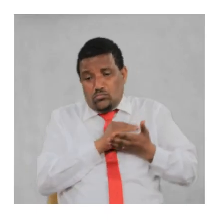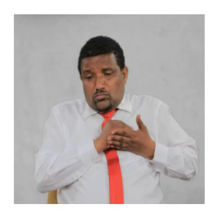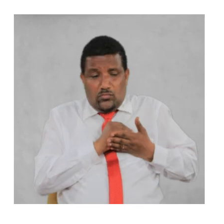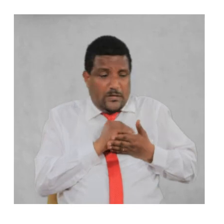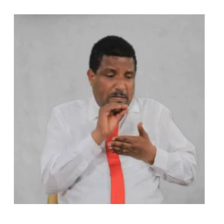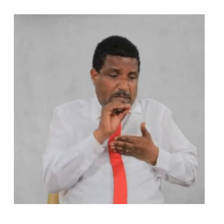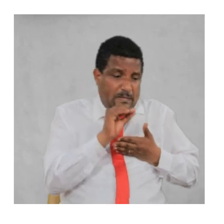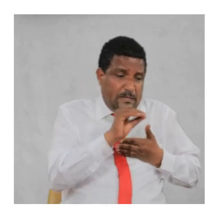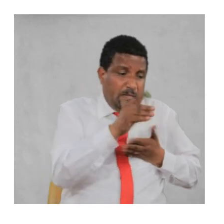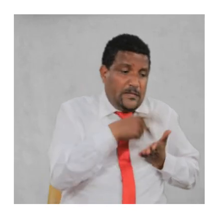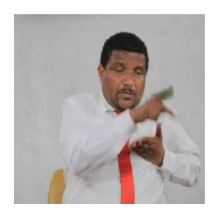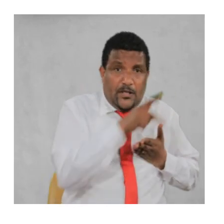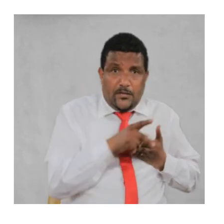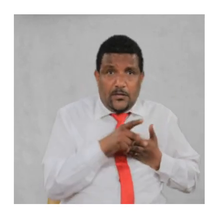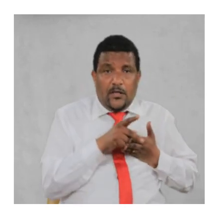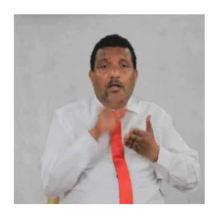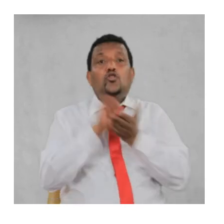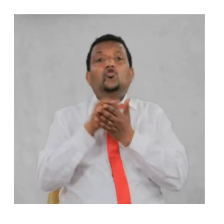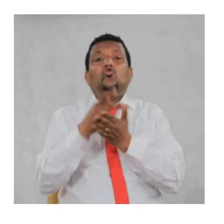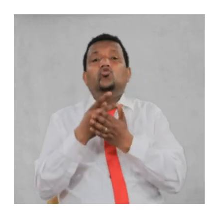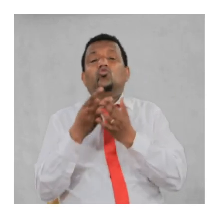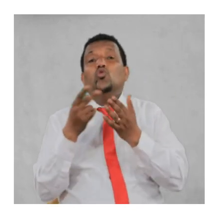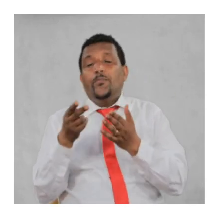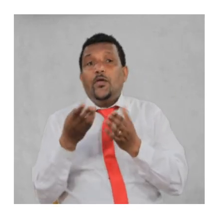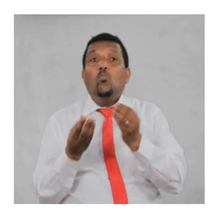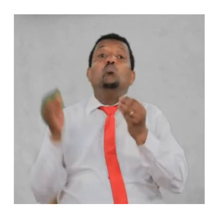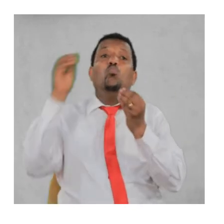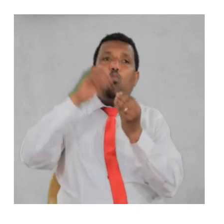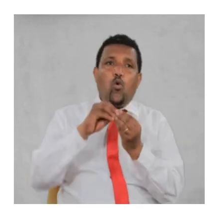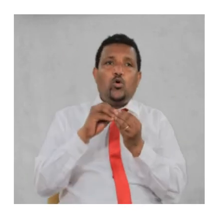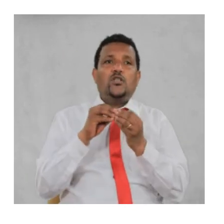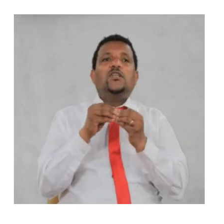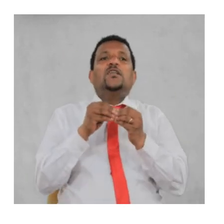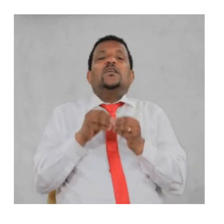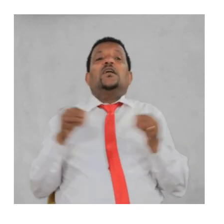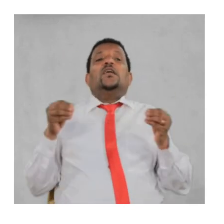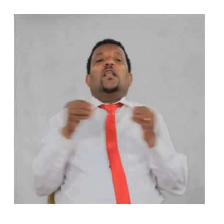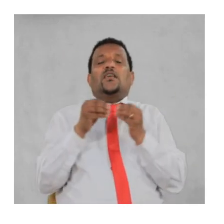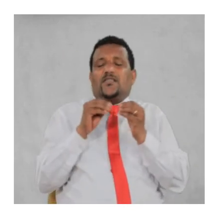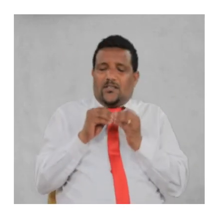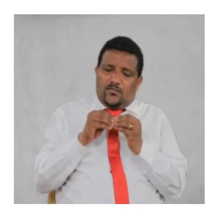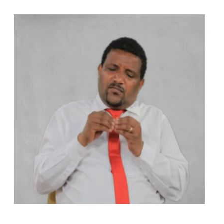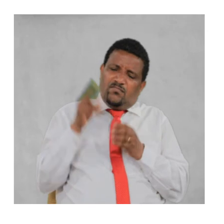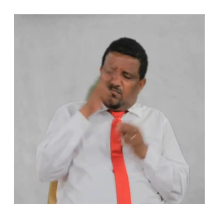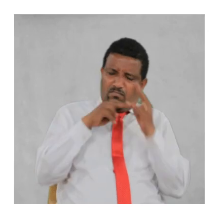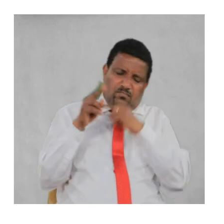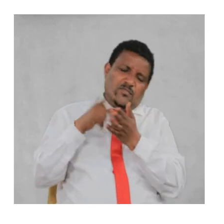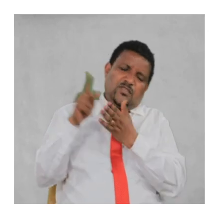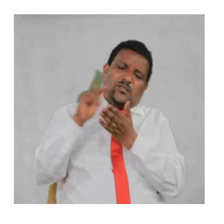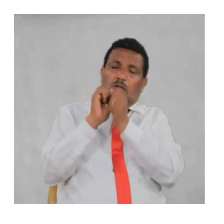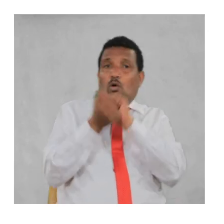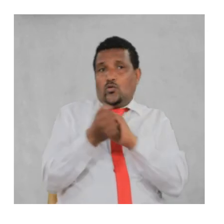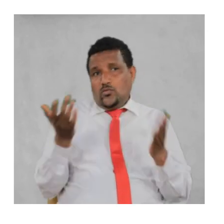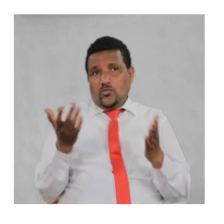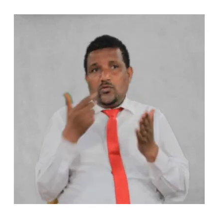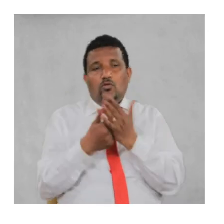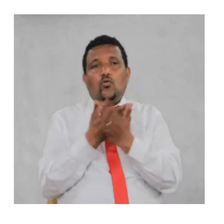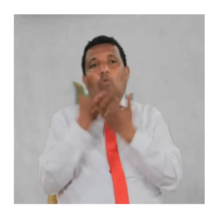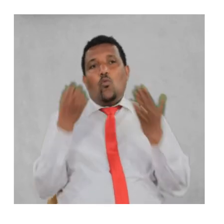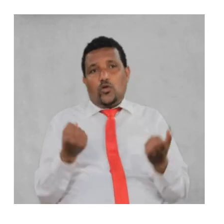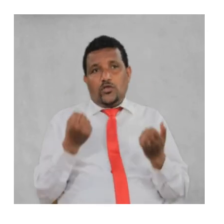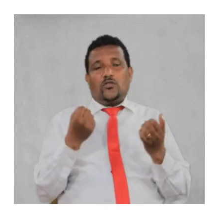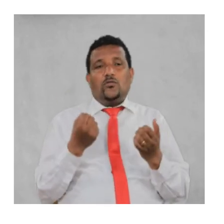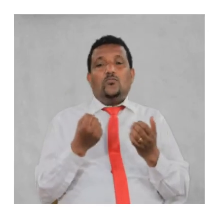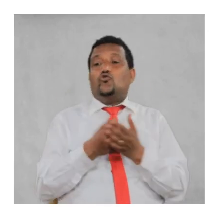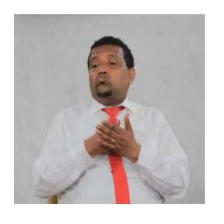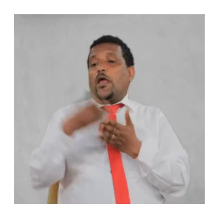on a commodity, then you will be more inelastic. That means you will be careless to changes in price of those commodities that you